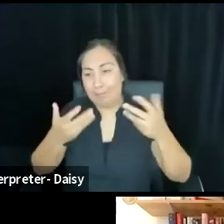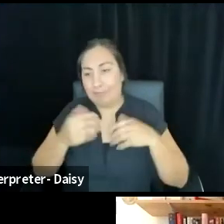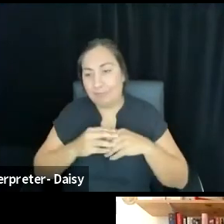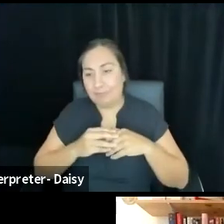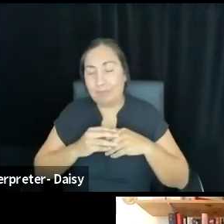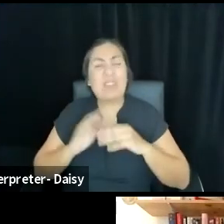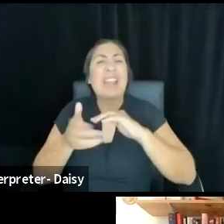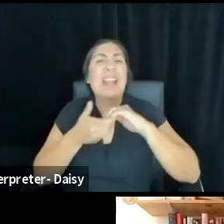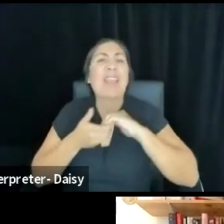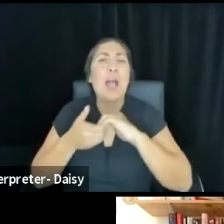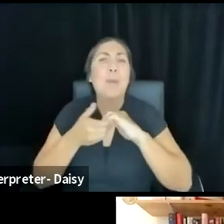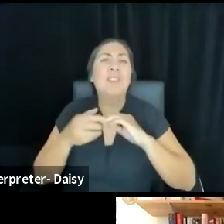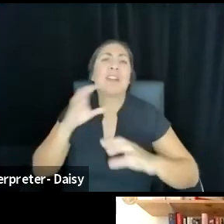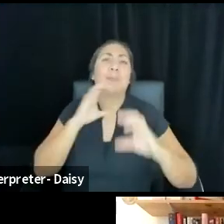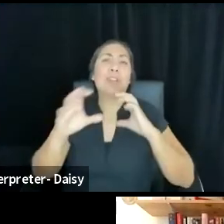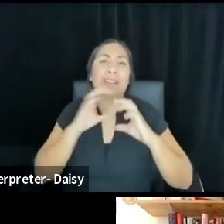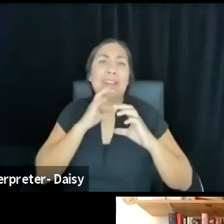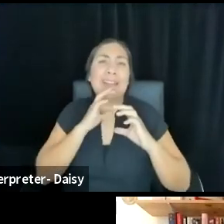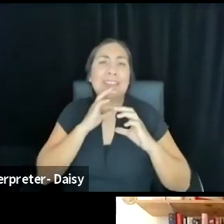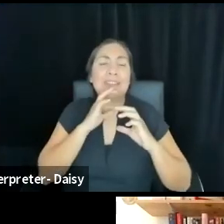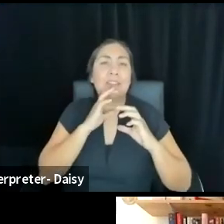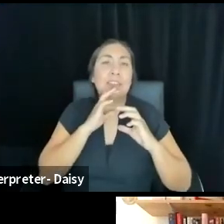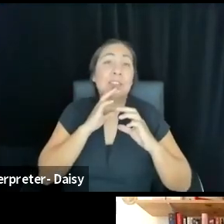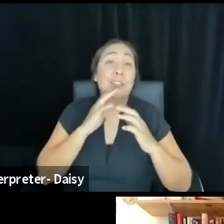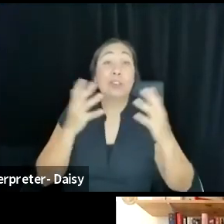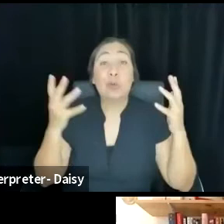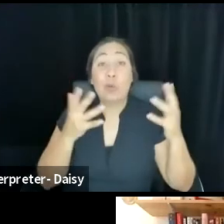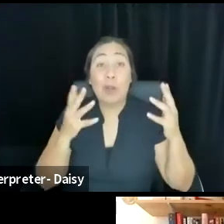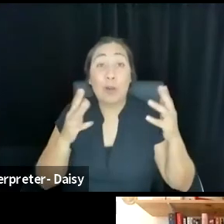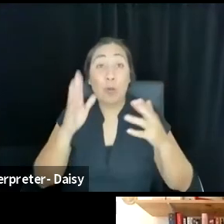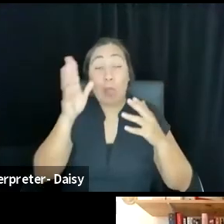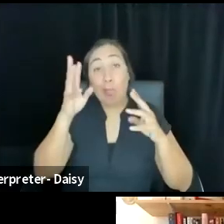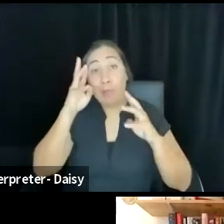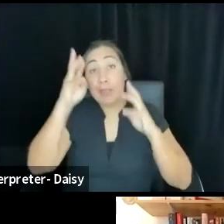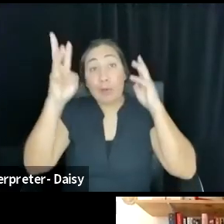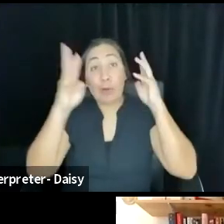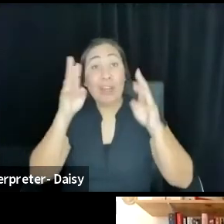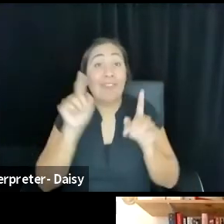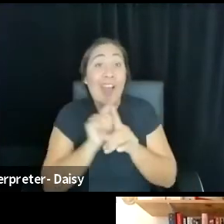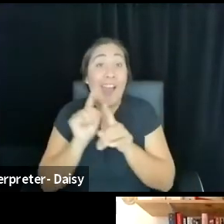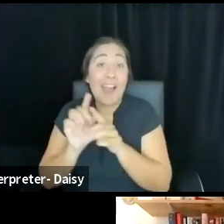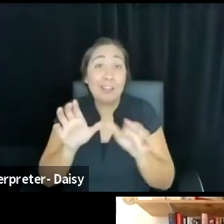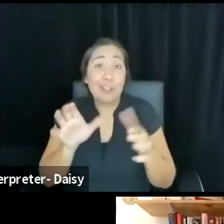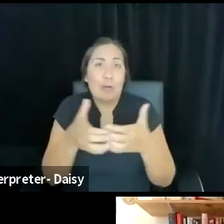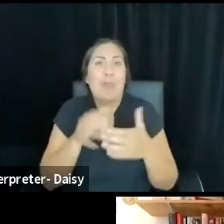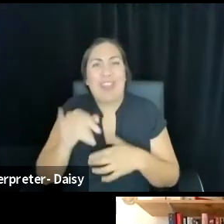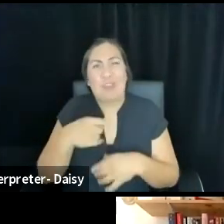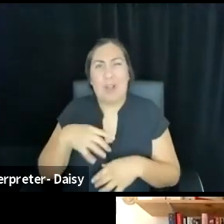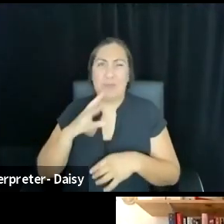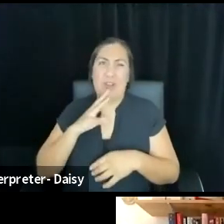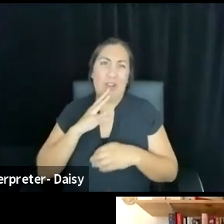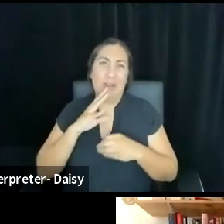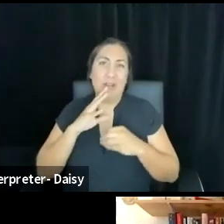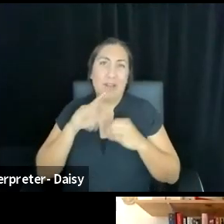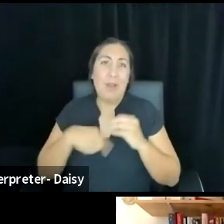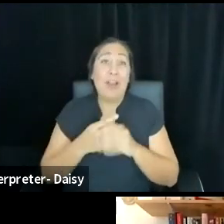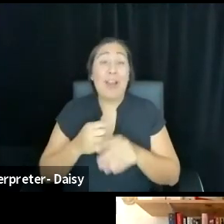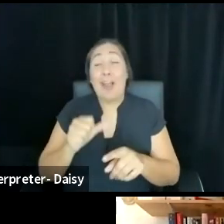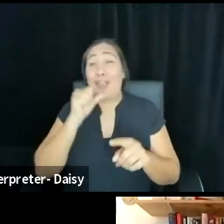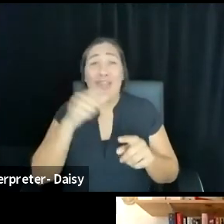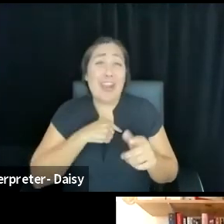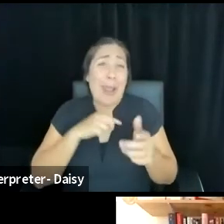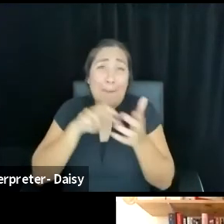communication in terms of what ultimately gets created as a group, is what I'm referring to. Not that I think we have it down as a